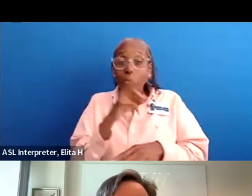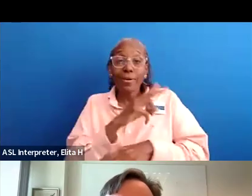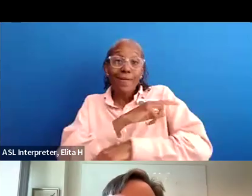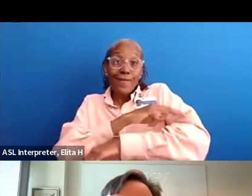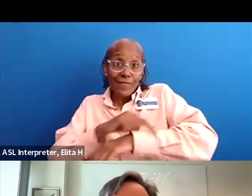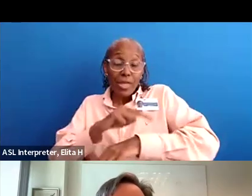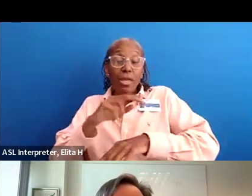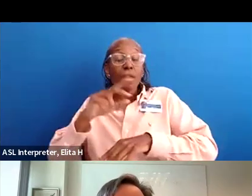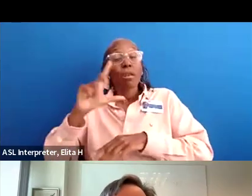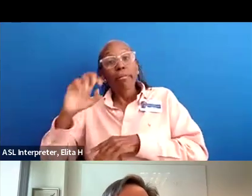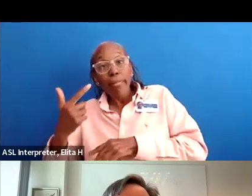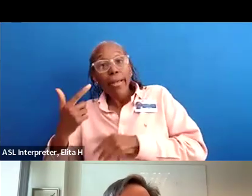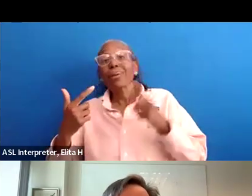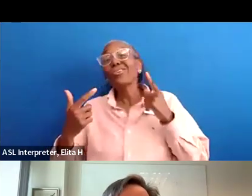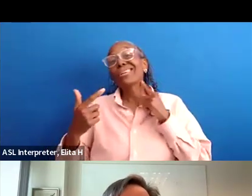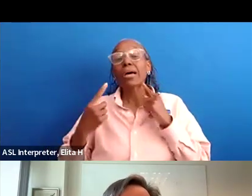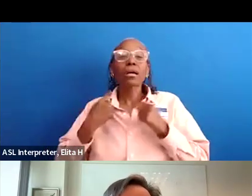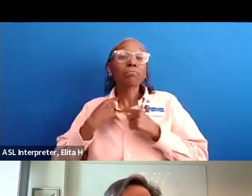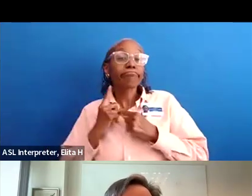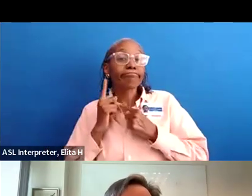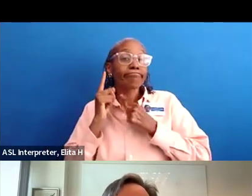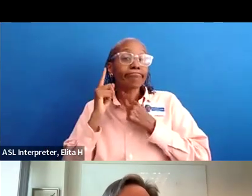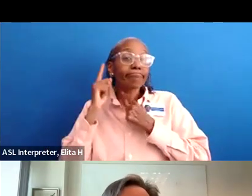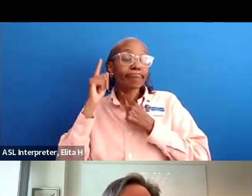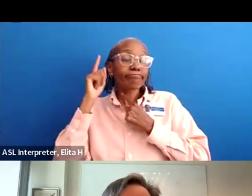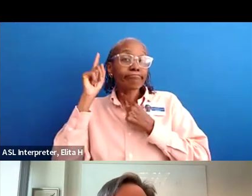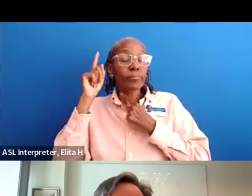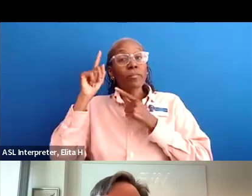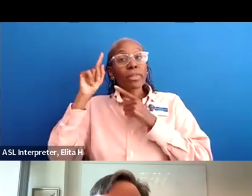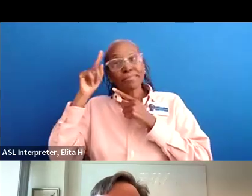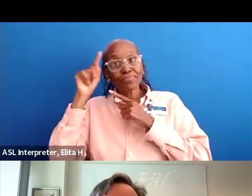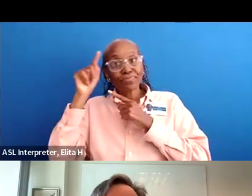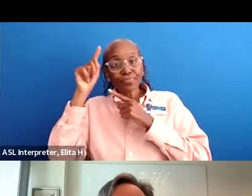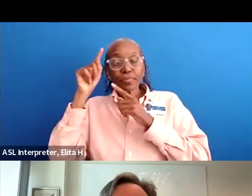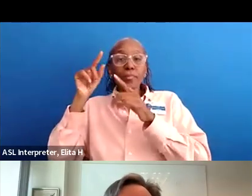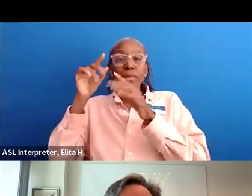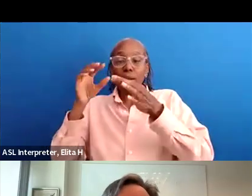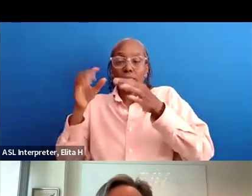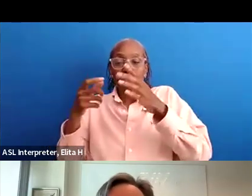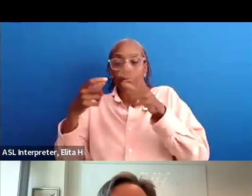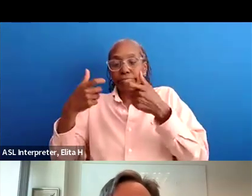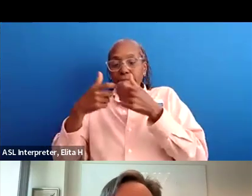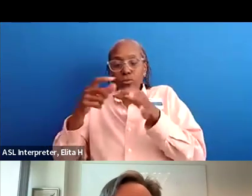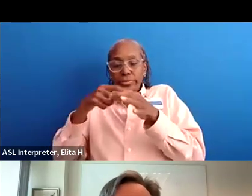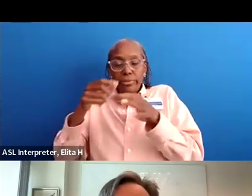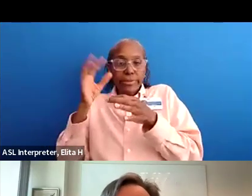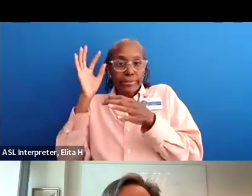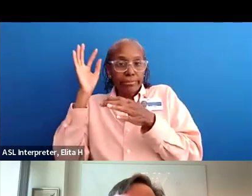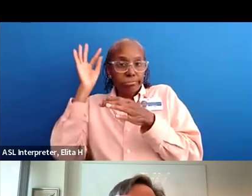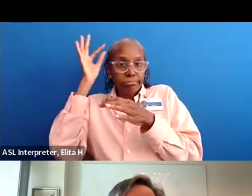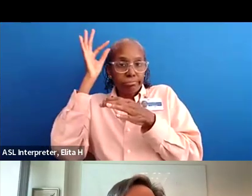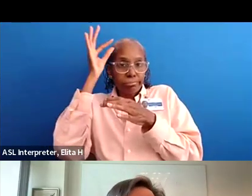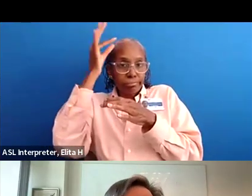the leg or the neck, and then that catheter can float an electrode up into a vein that sits on top of the